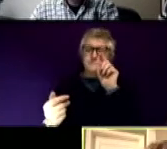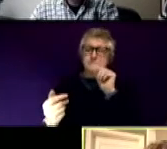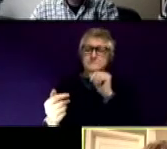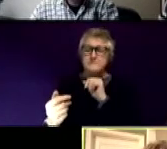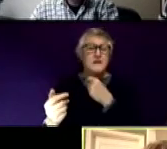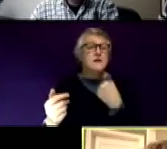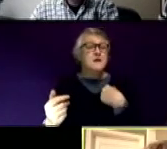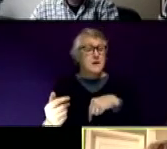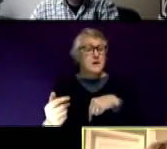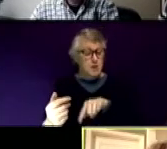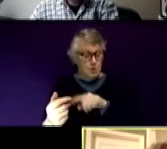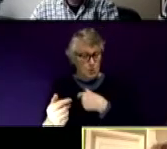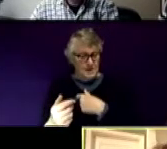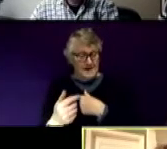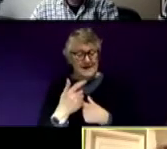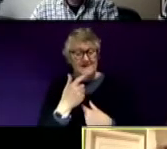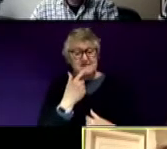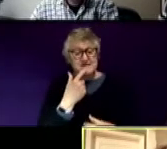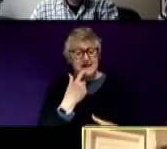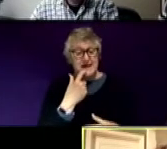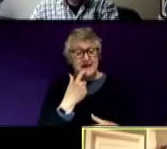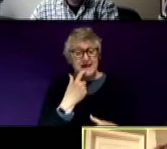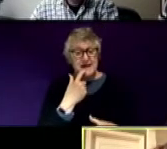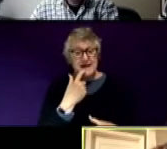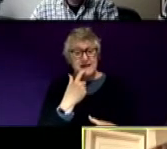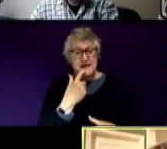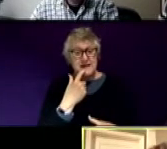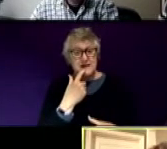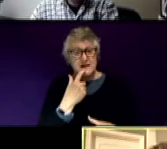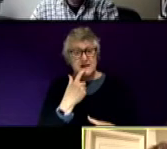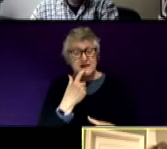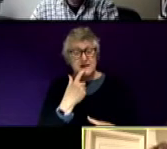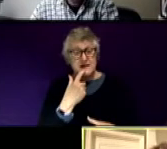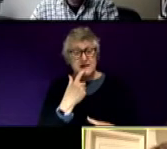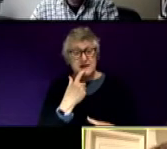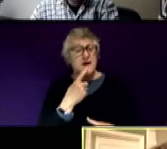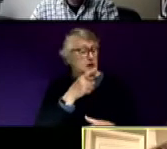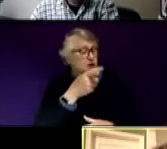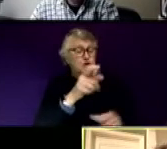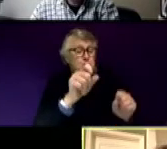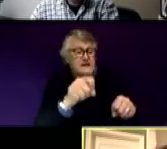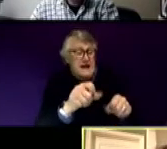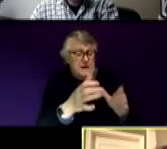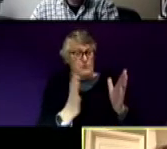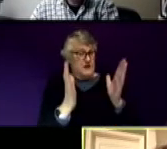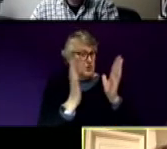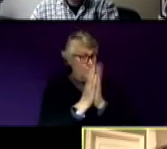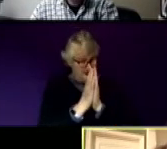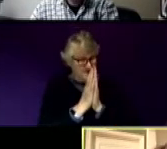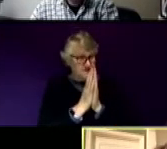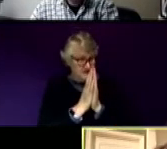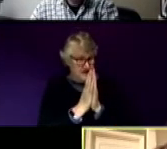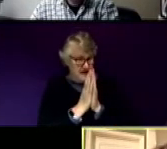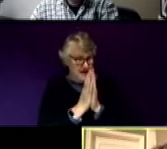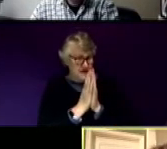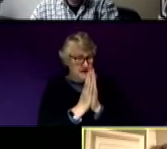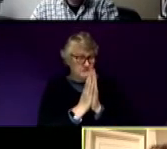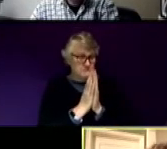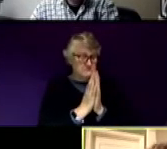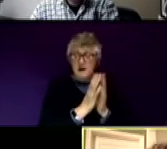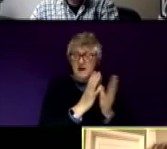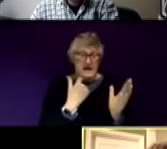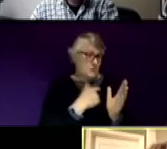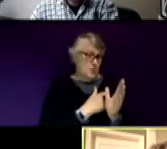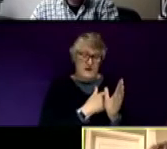that, that you can certainly request those. And